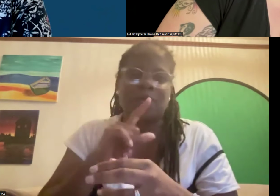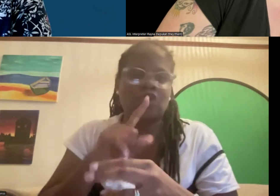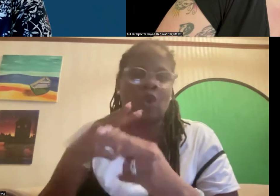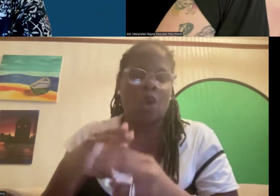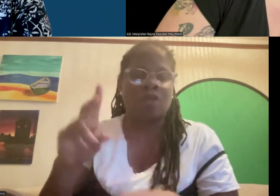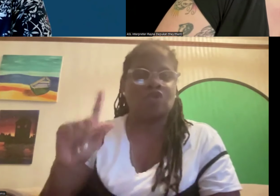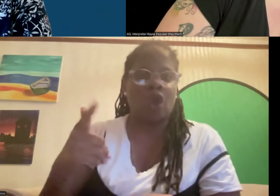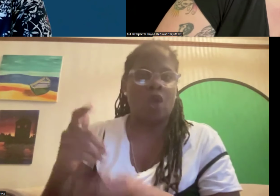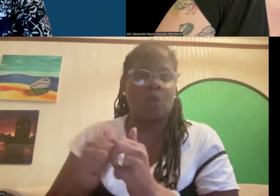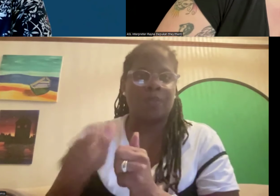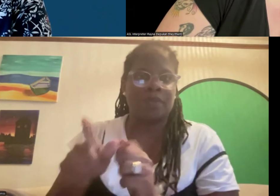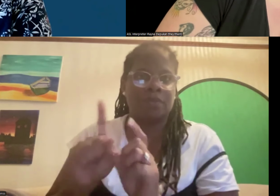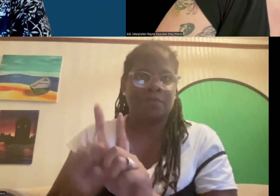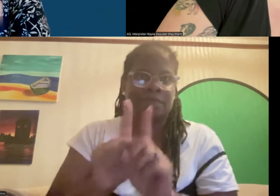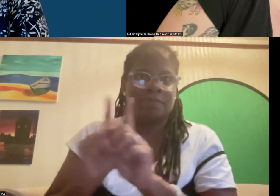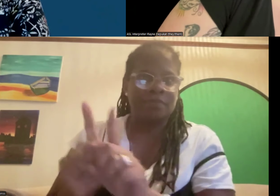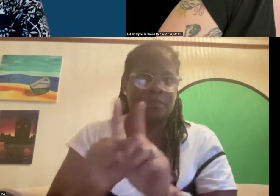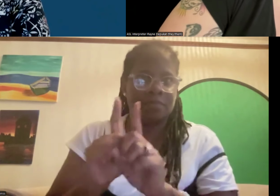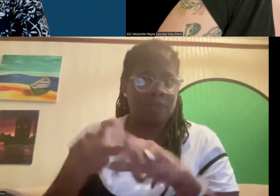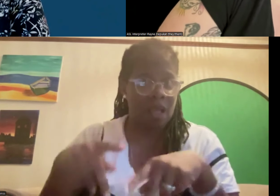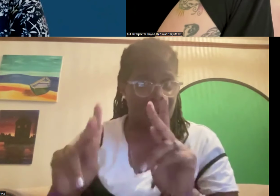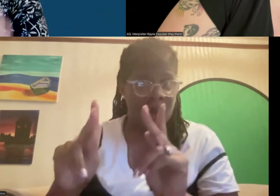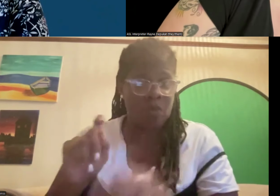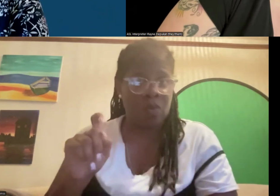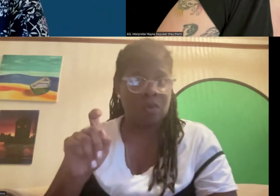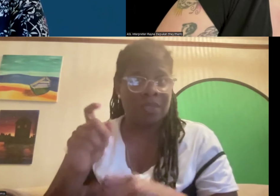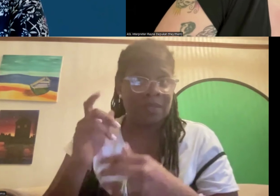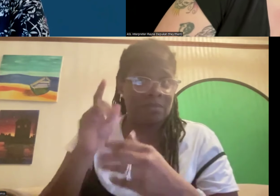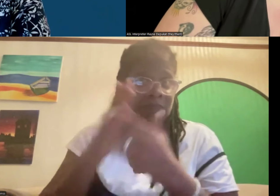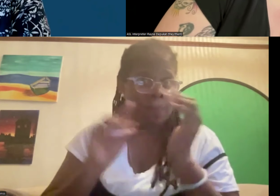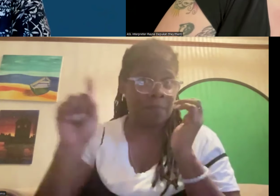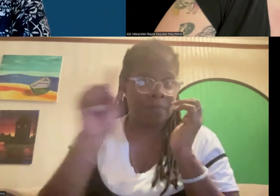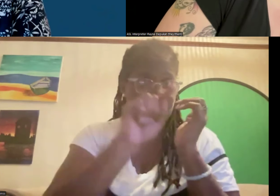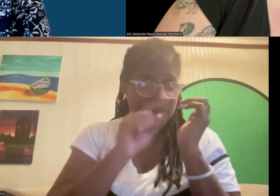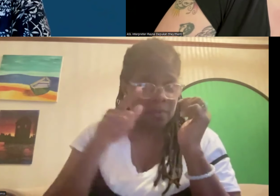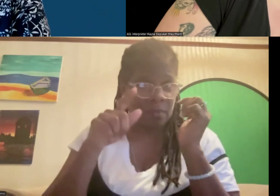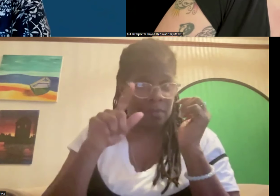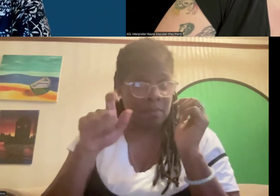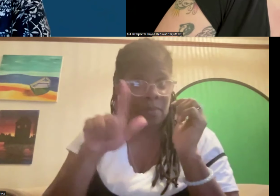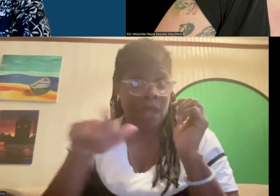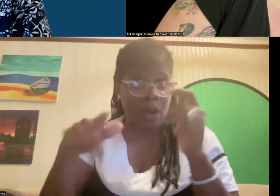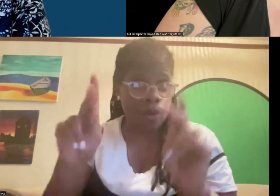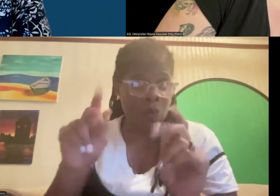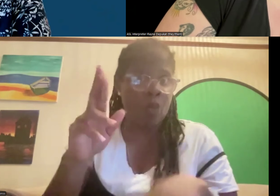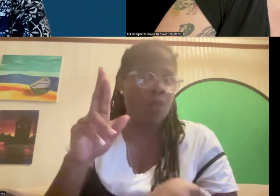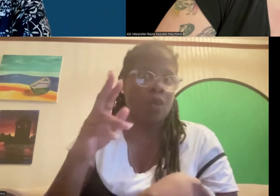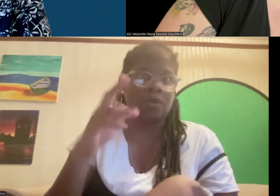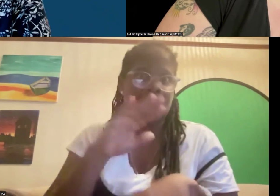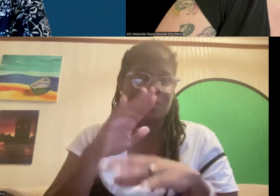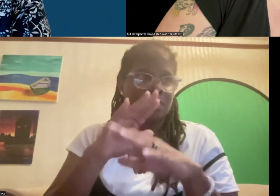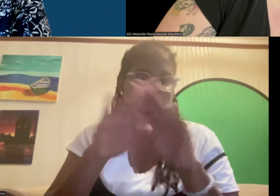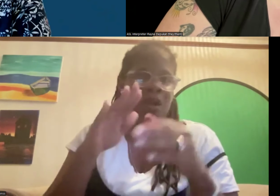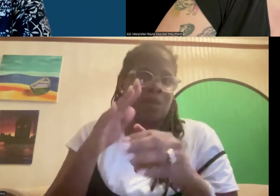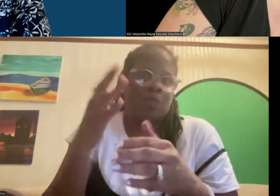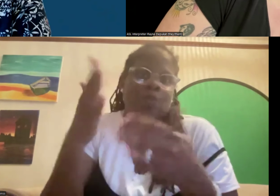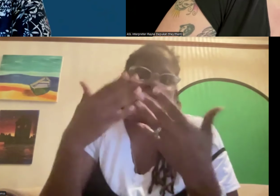talking about a child with autism who also has seizures, are they allowed at some of these places